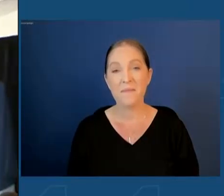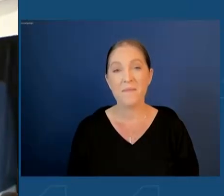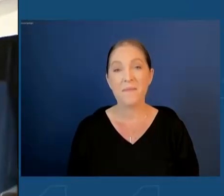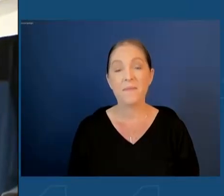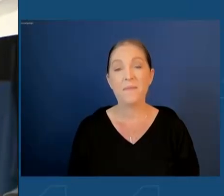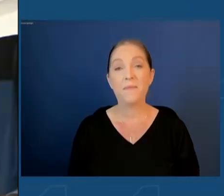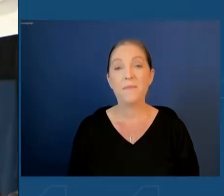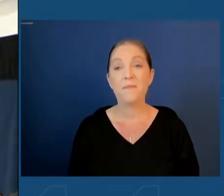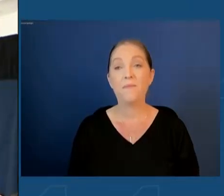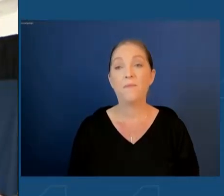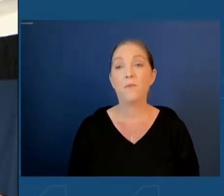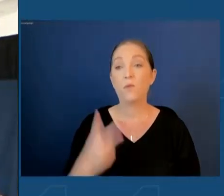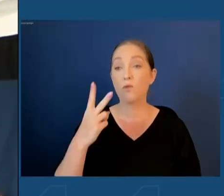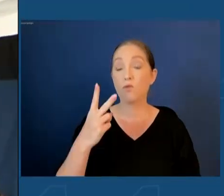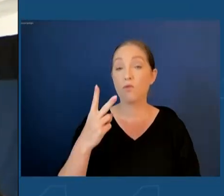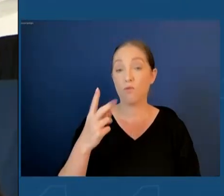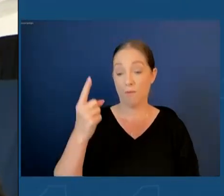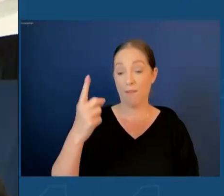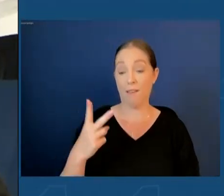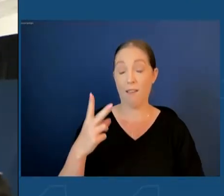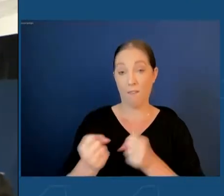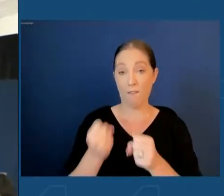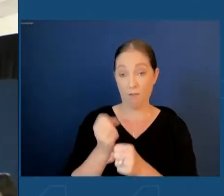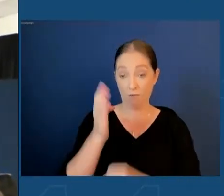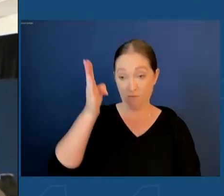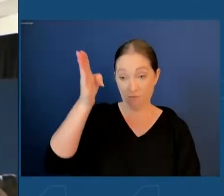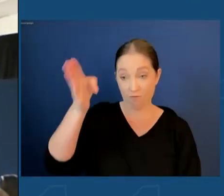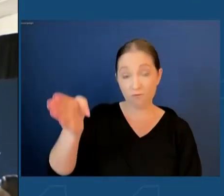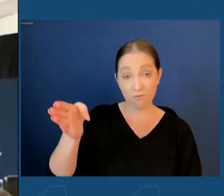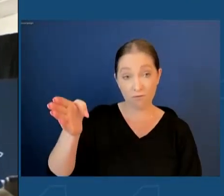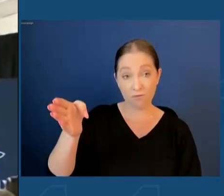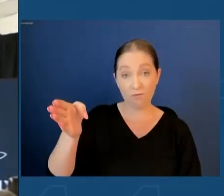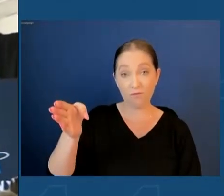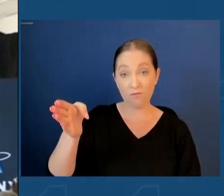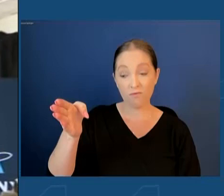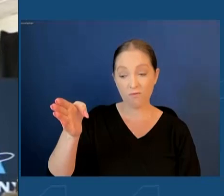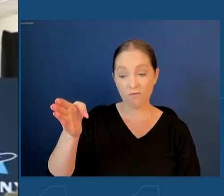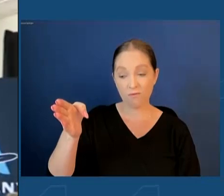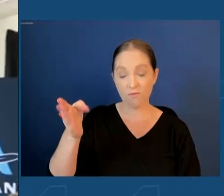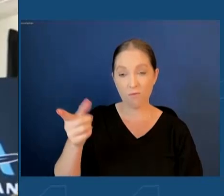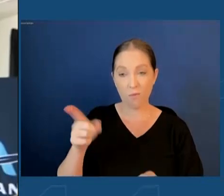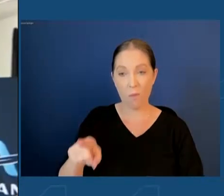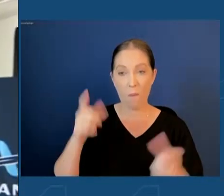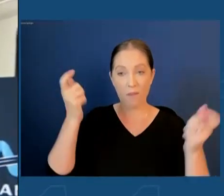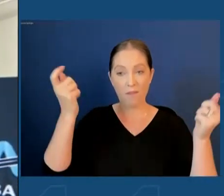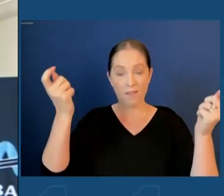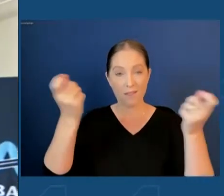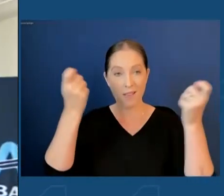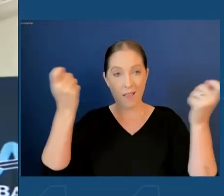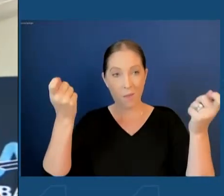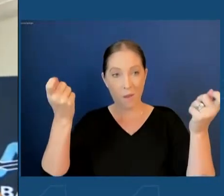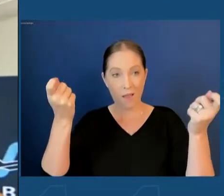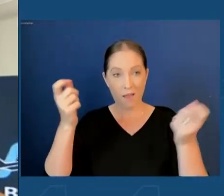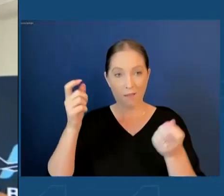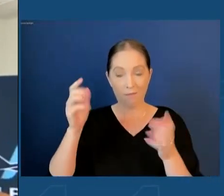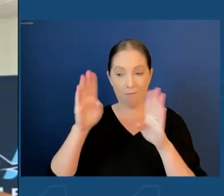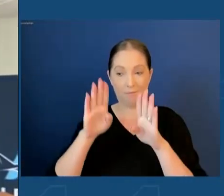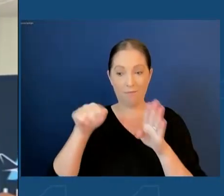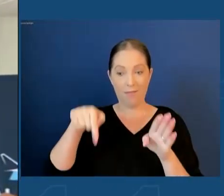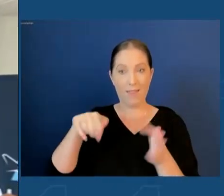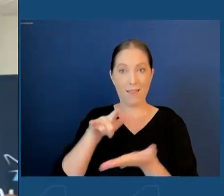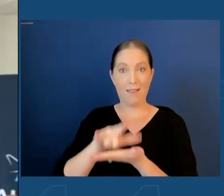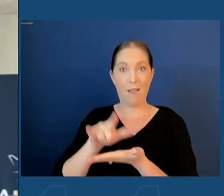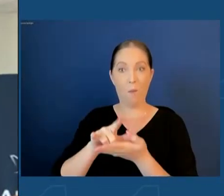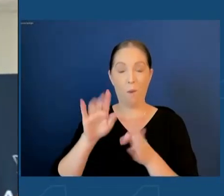2.5 years from now, when we celebrate the reopening of this airport,